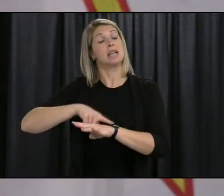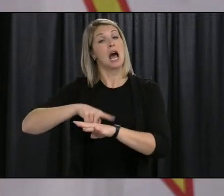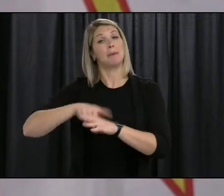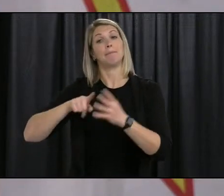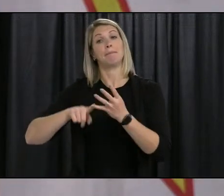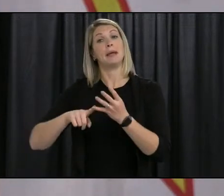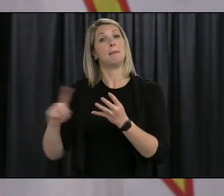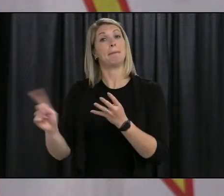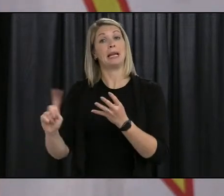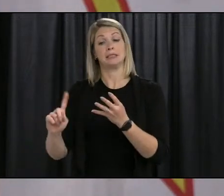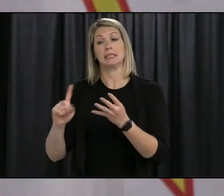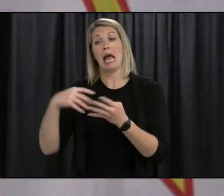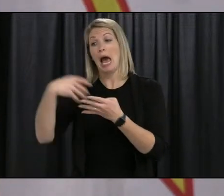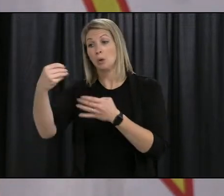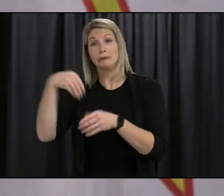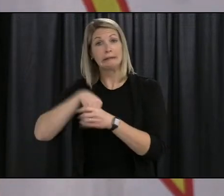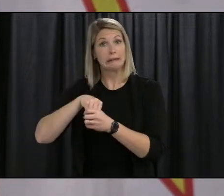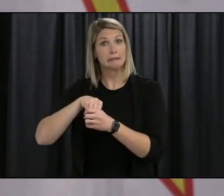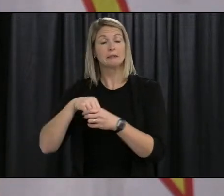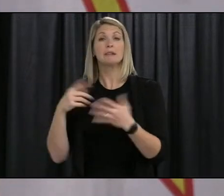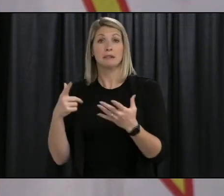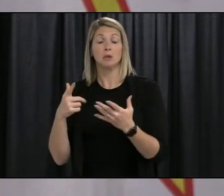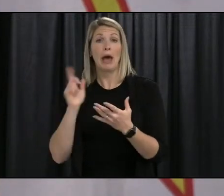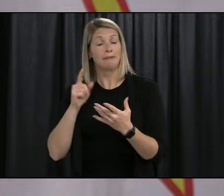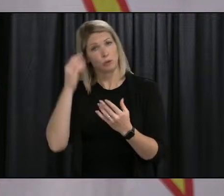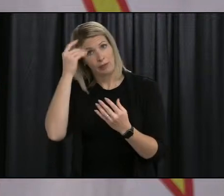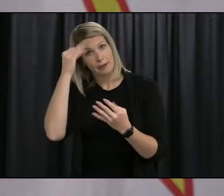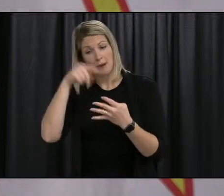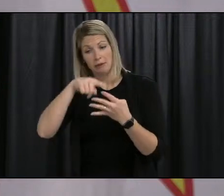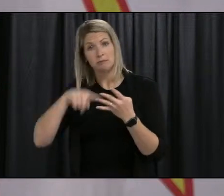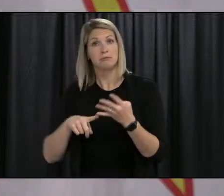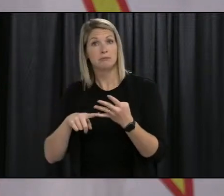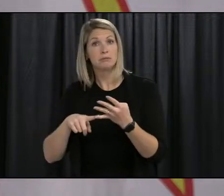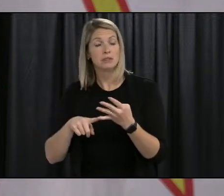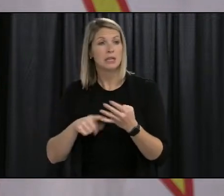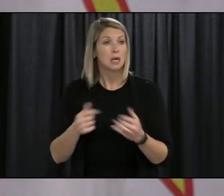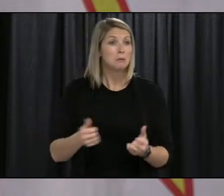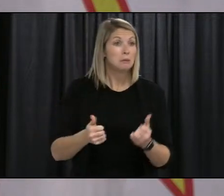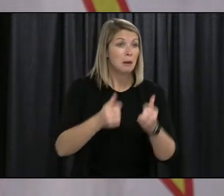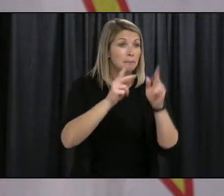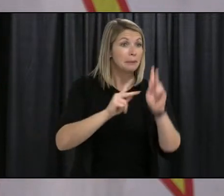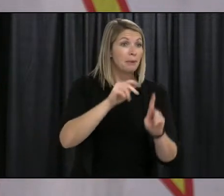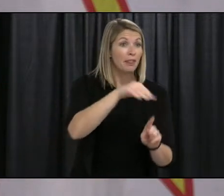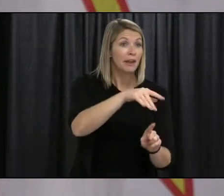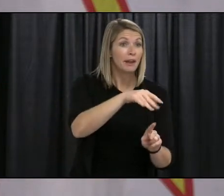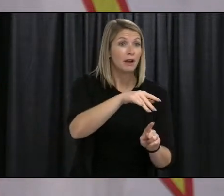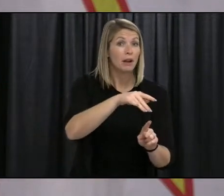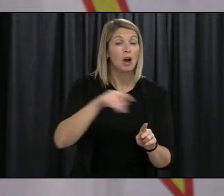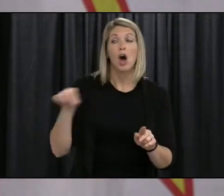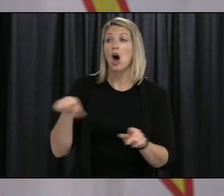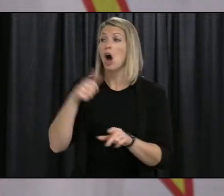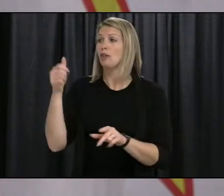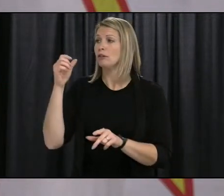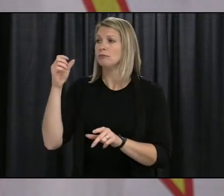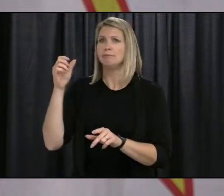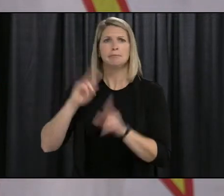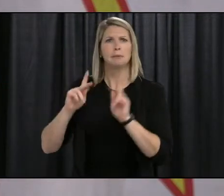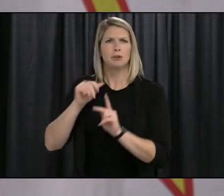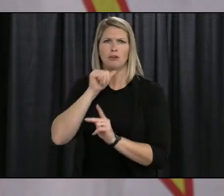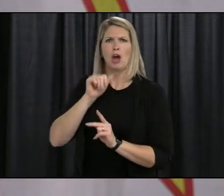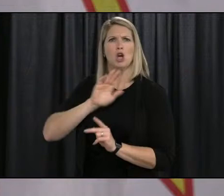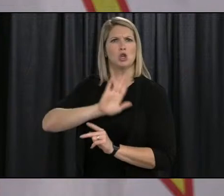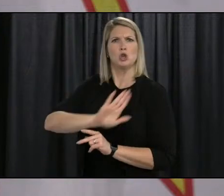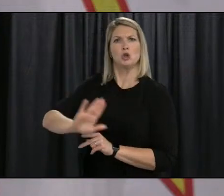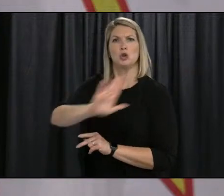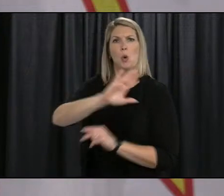If you're going to go to a party, is it going to be? Are there going to be a lot of people there? People you don't normally hang out with, people that you